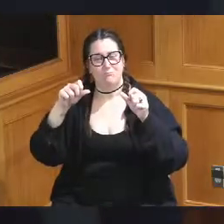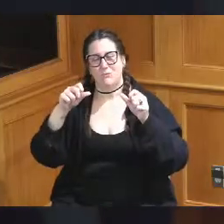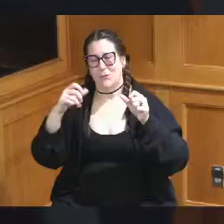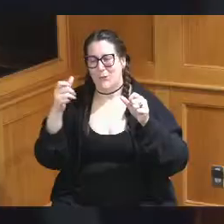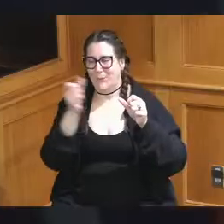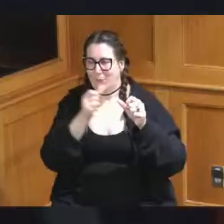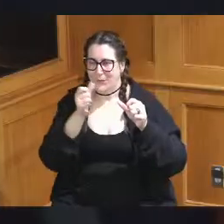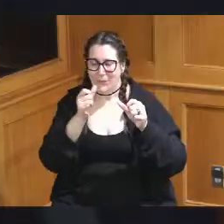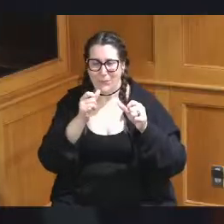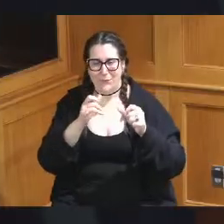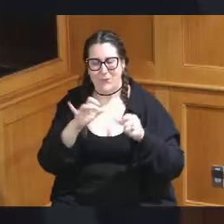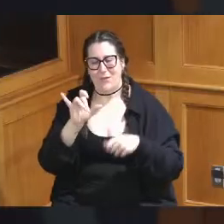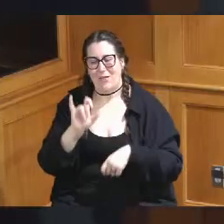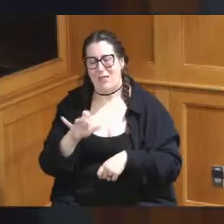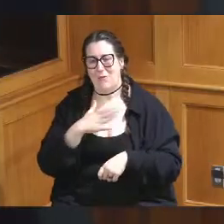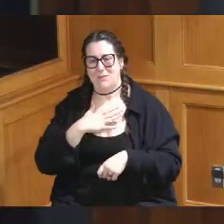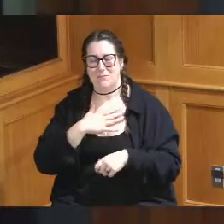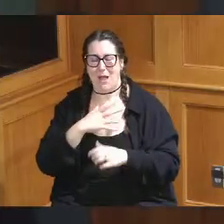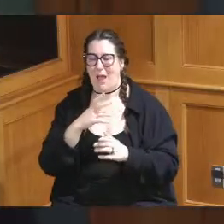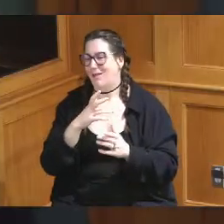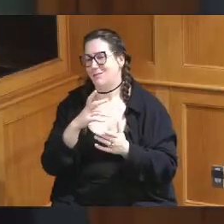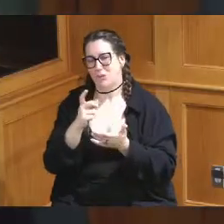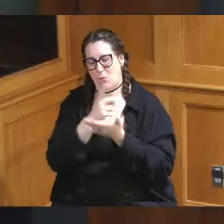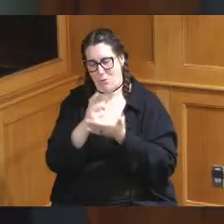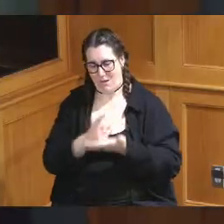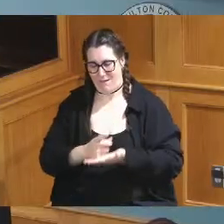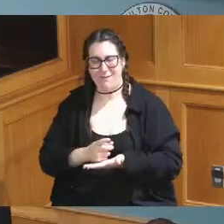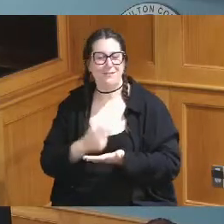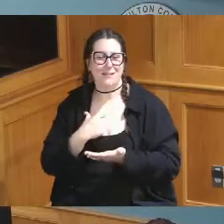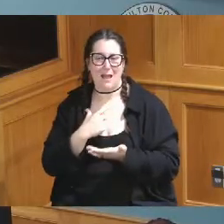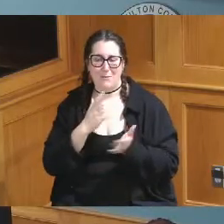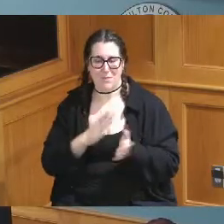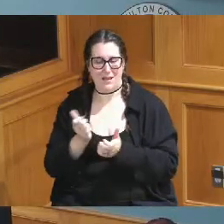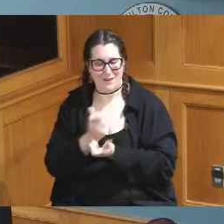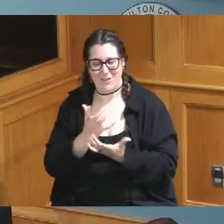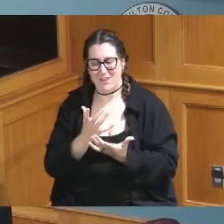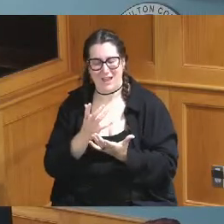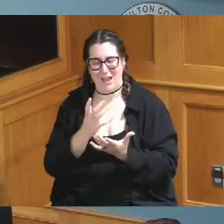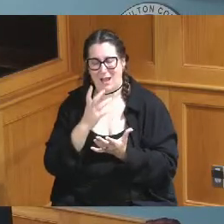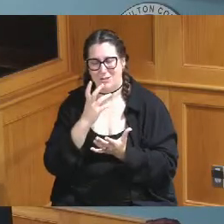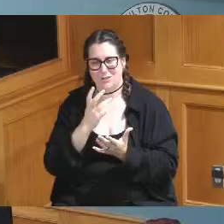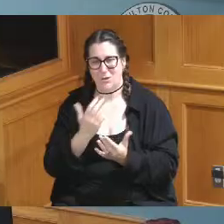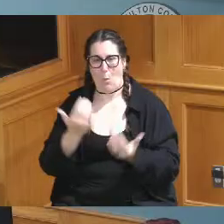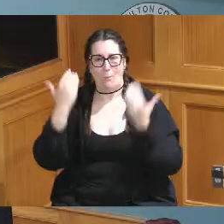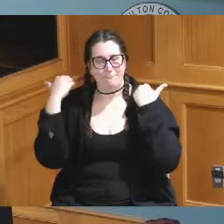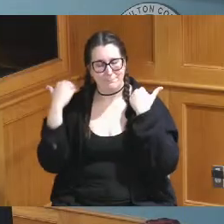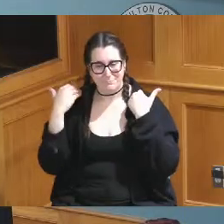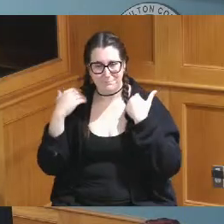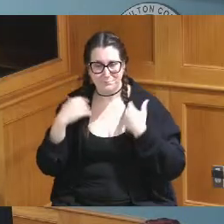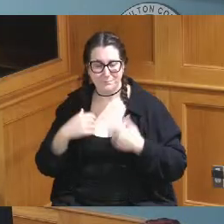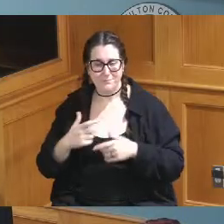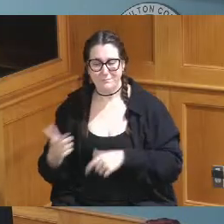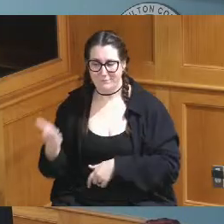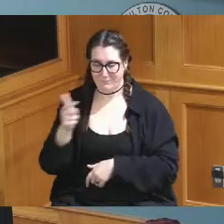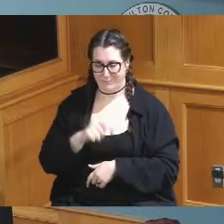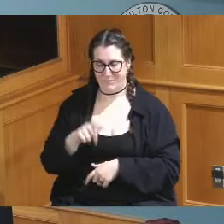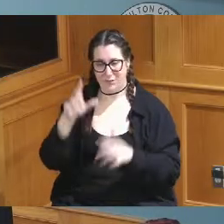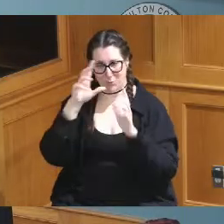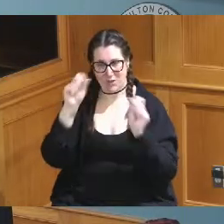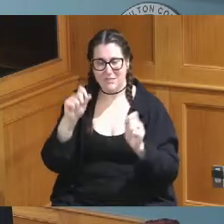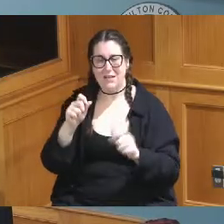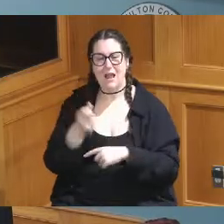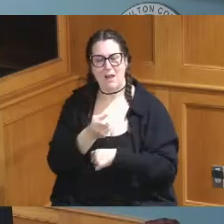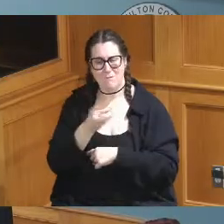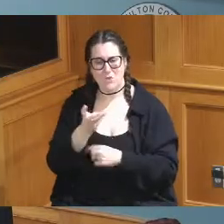up my weeks. Thank you. Okay, thank you. I have a couple of things. I missed the